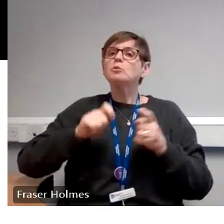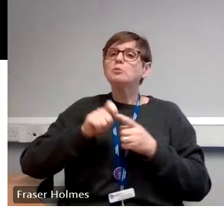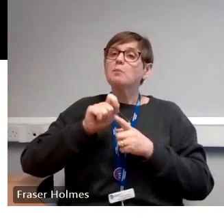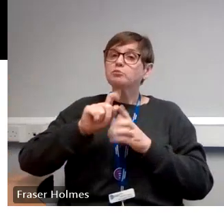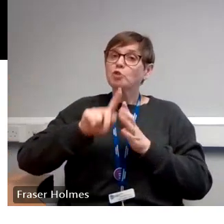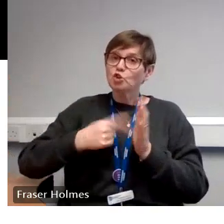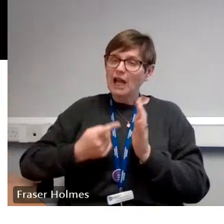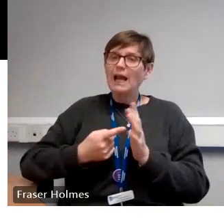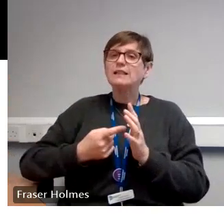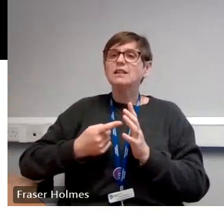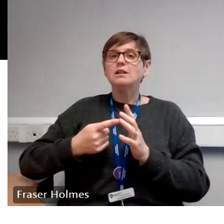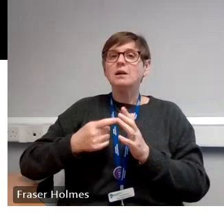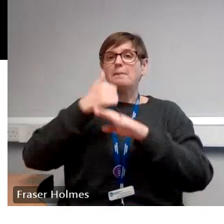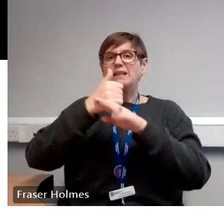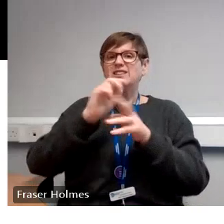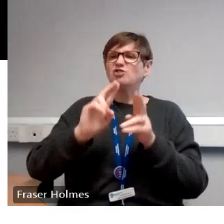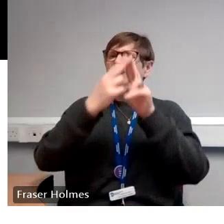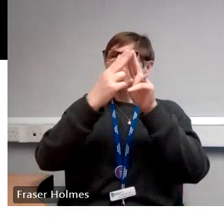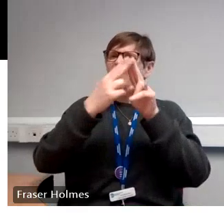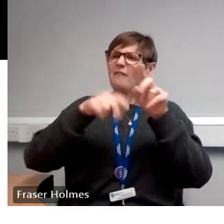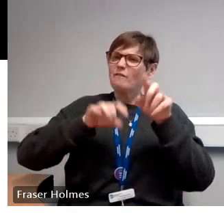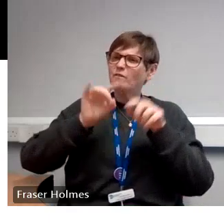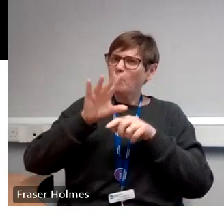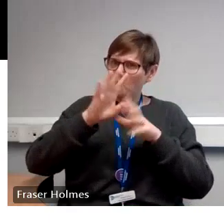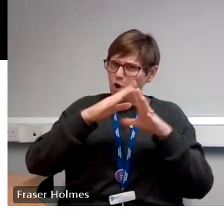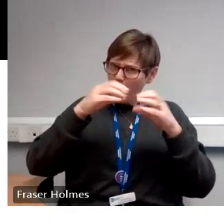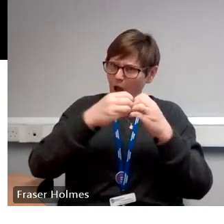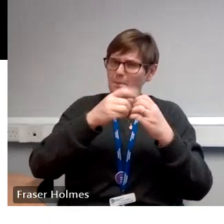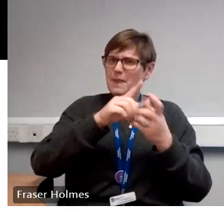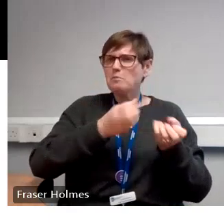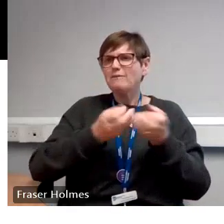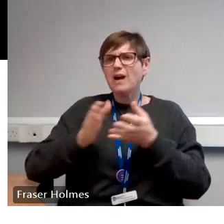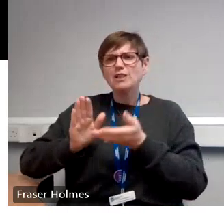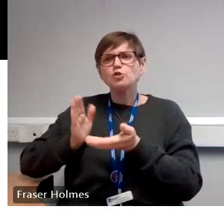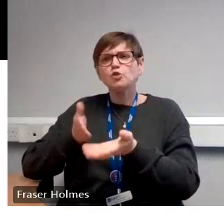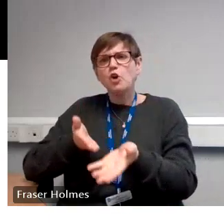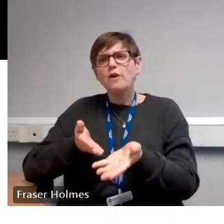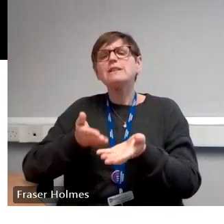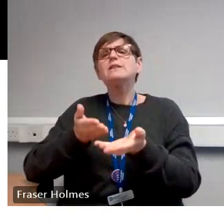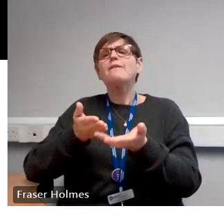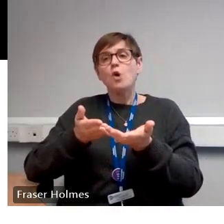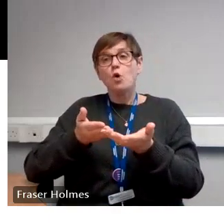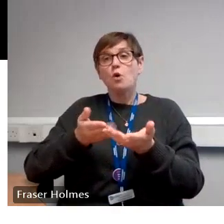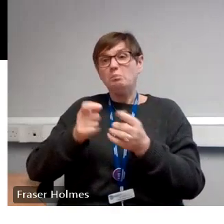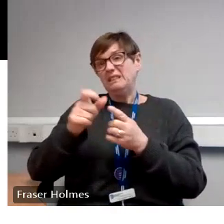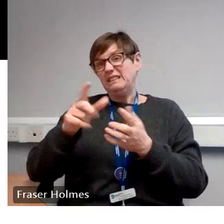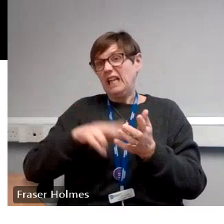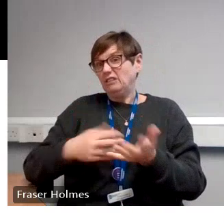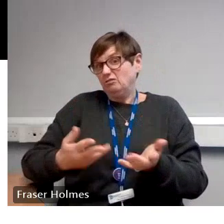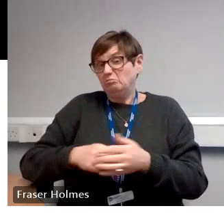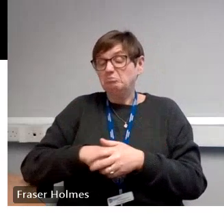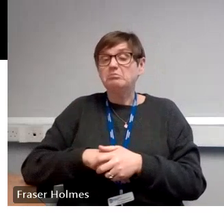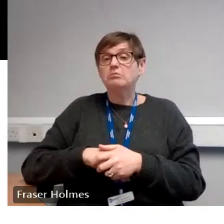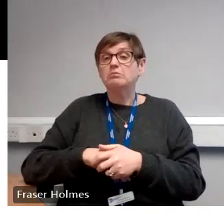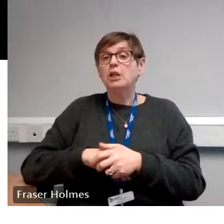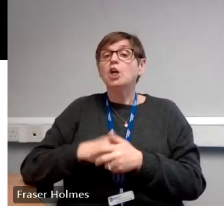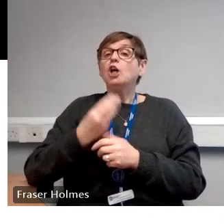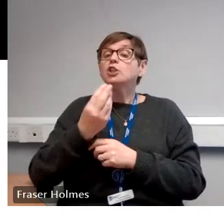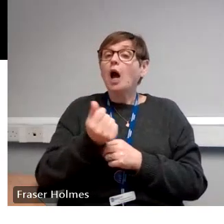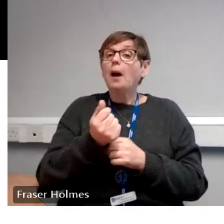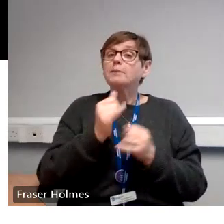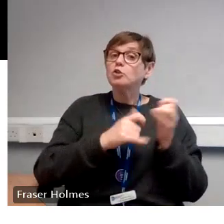out of Chesterfield Football Club, and they provide services for PCNs. Some social